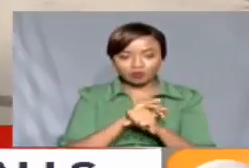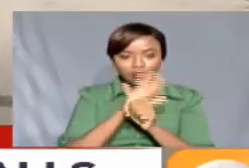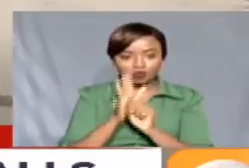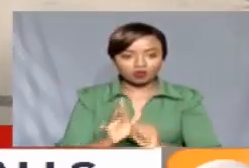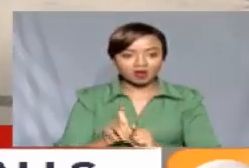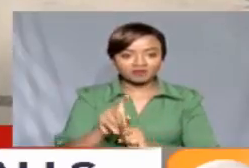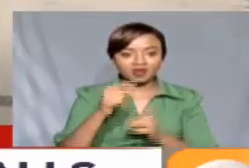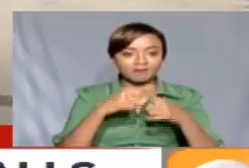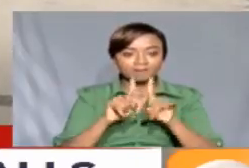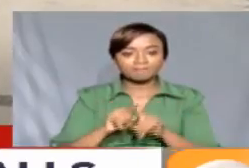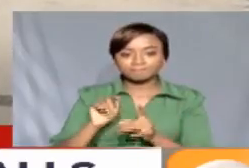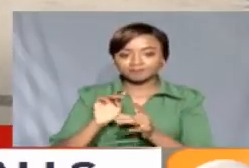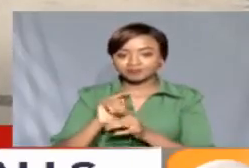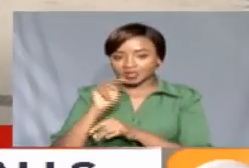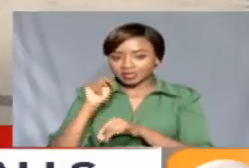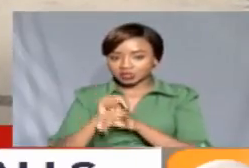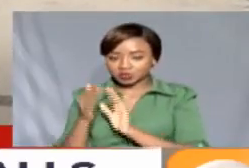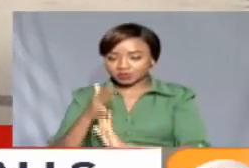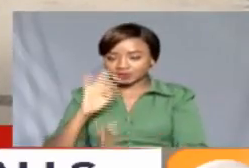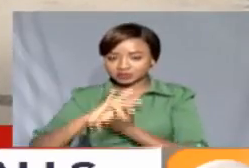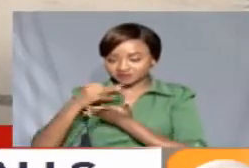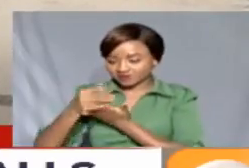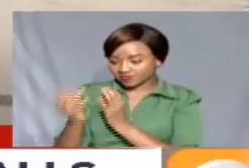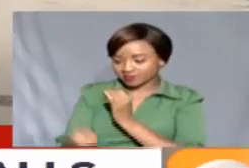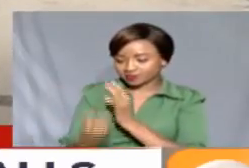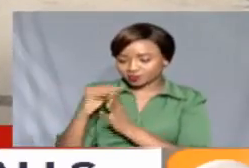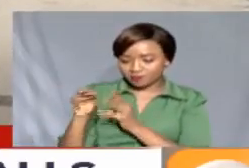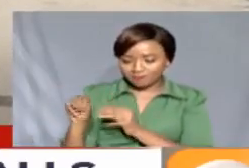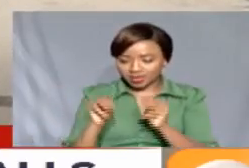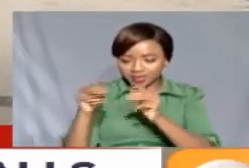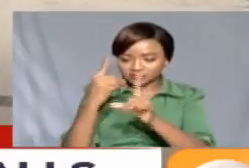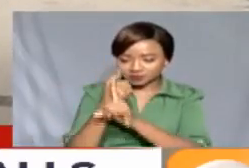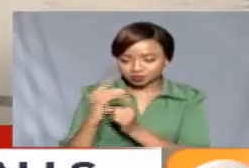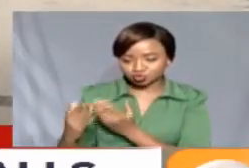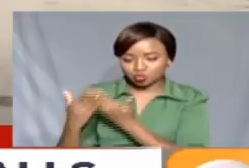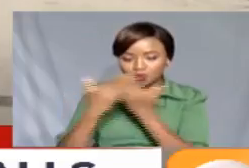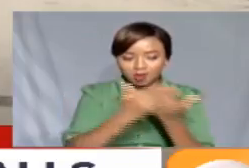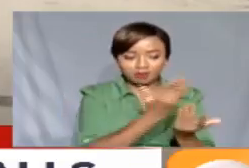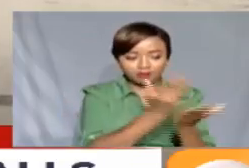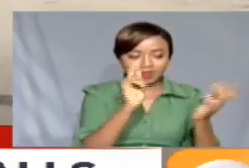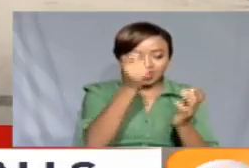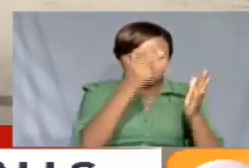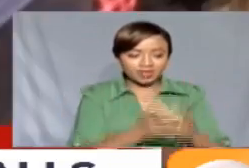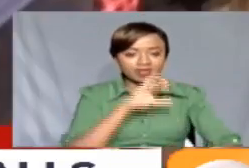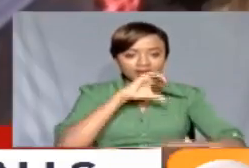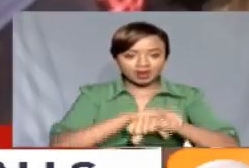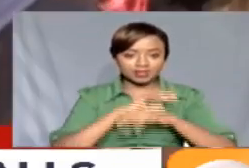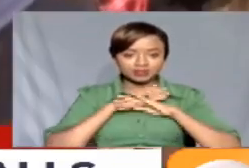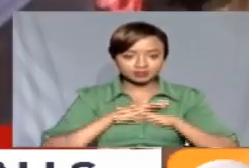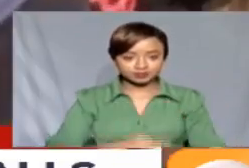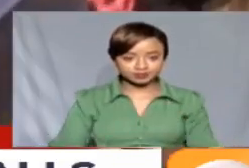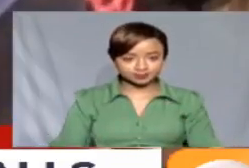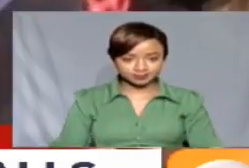National Emergency Fund Committee has set up mechanisms that will enable Kenyans gain some measure